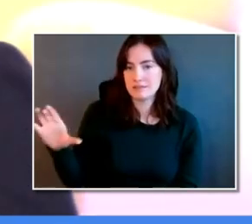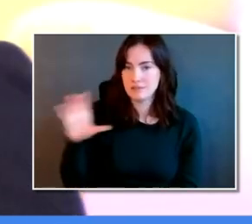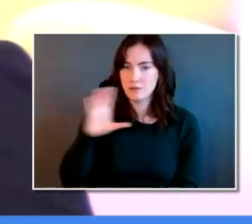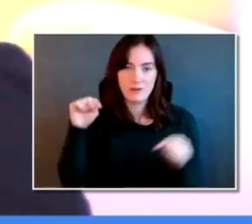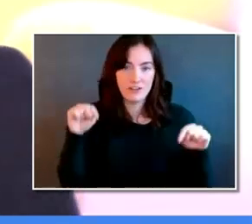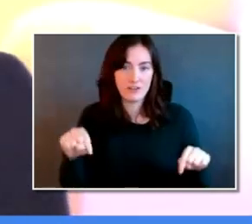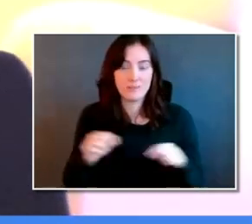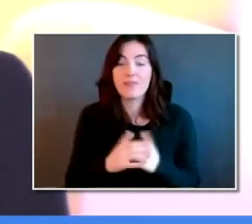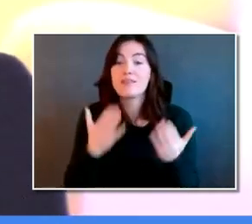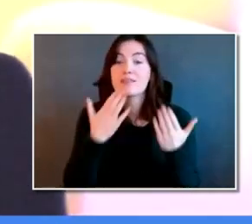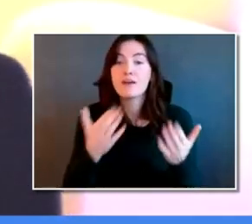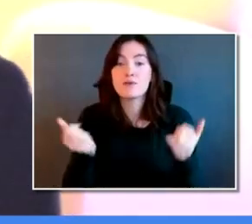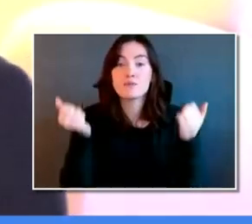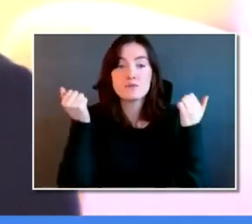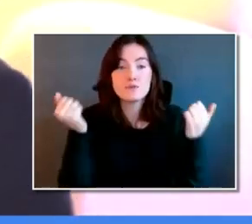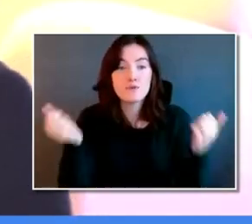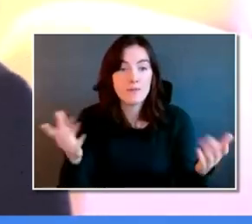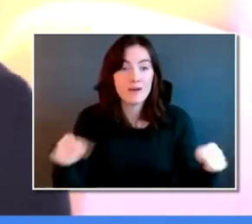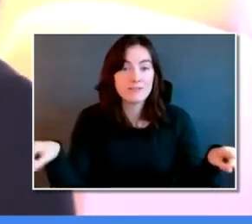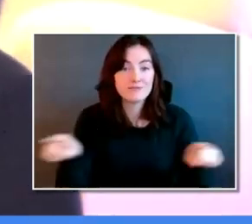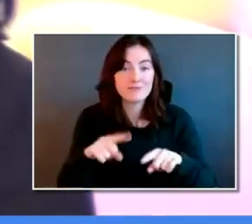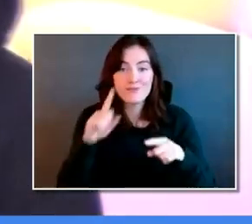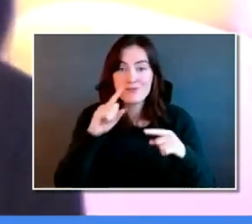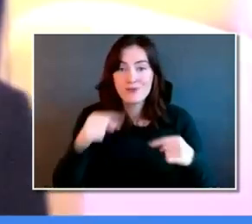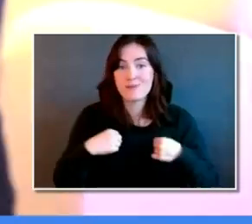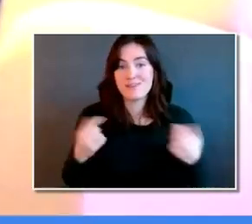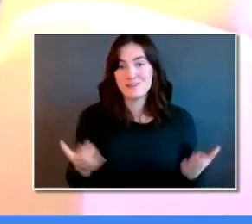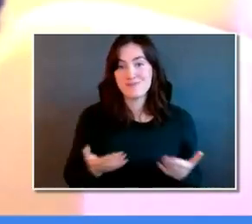Thank you all so much for having me.